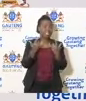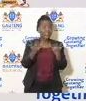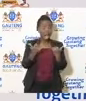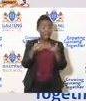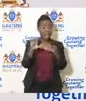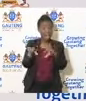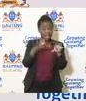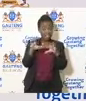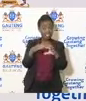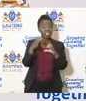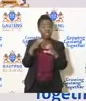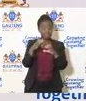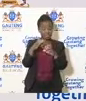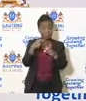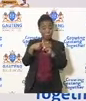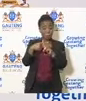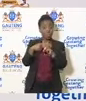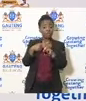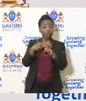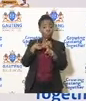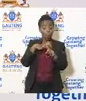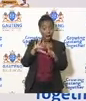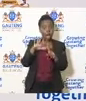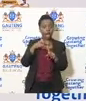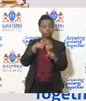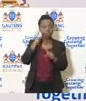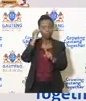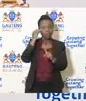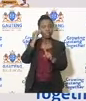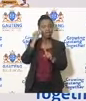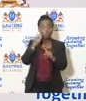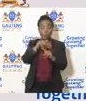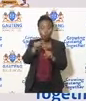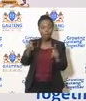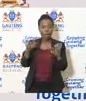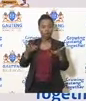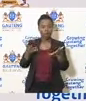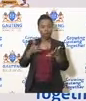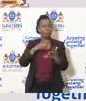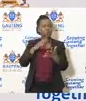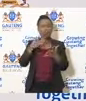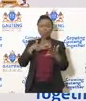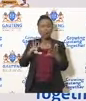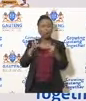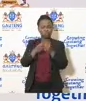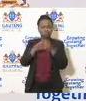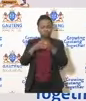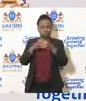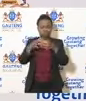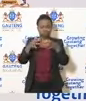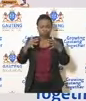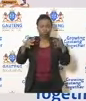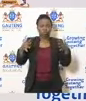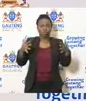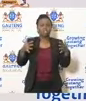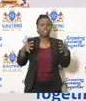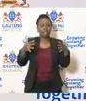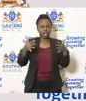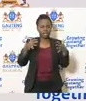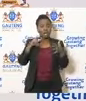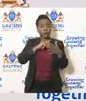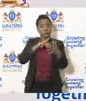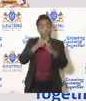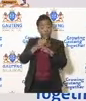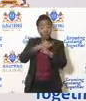be interested in where they are. So we don't want an increase of a region that is principally largely